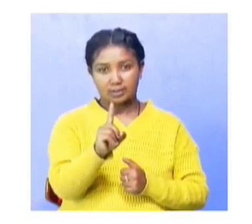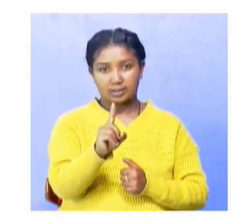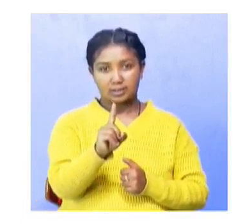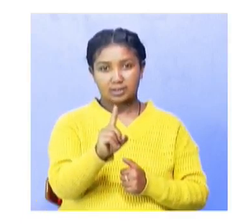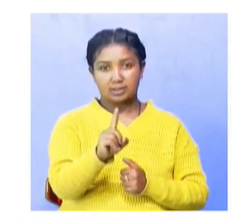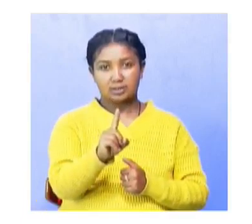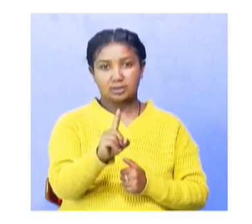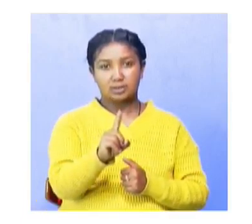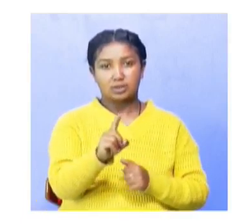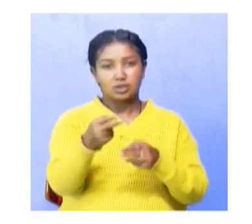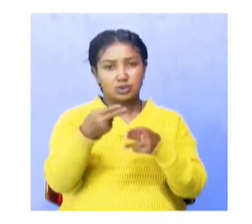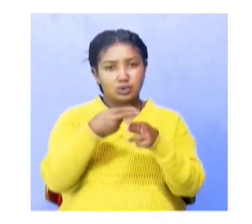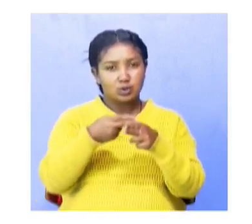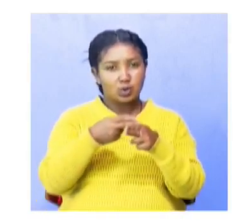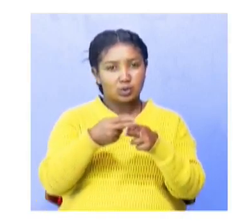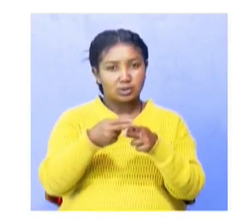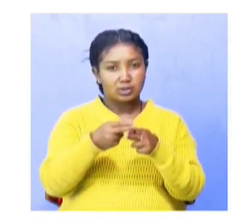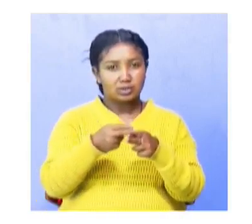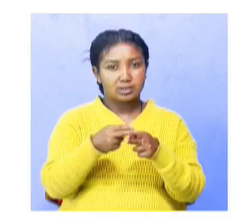short